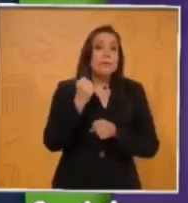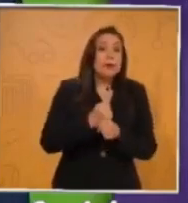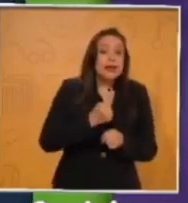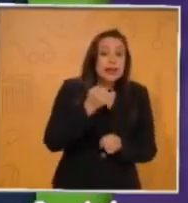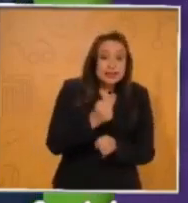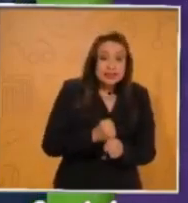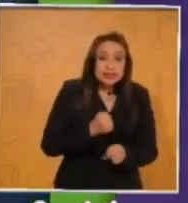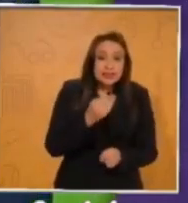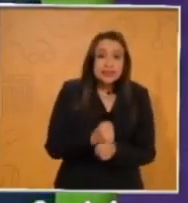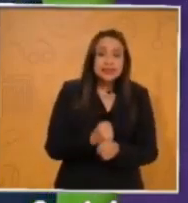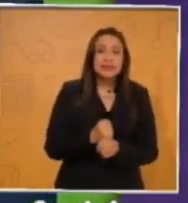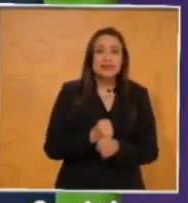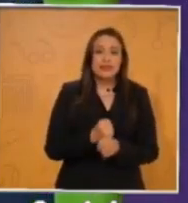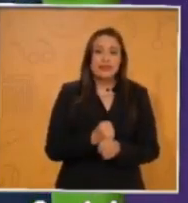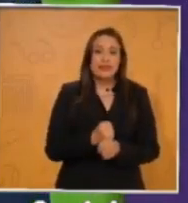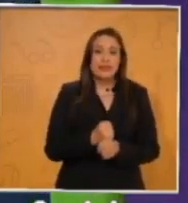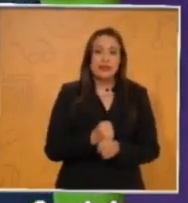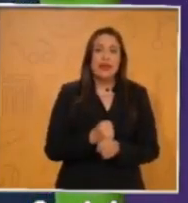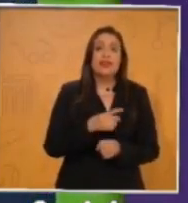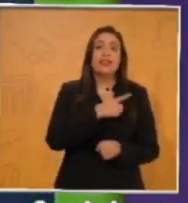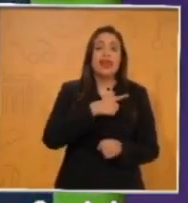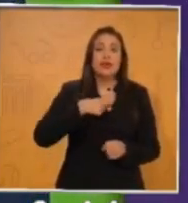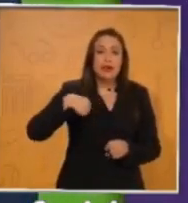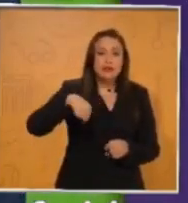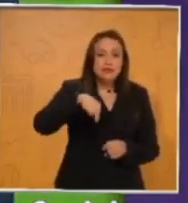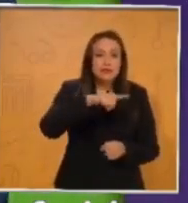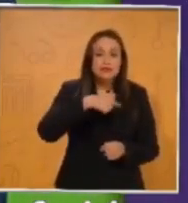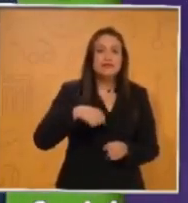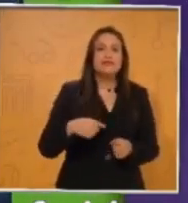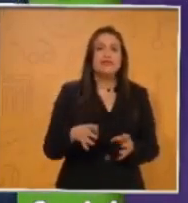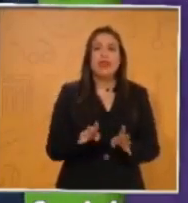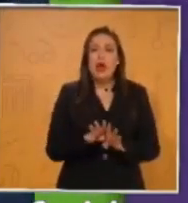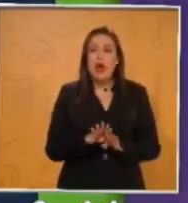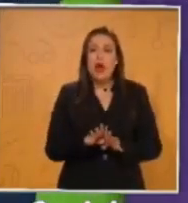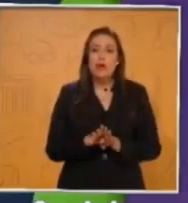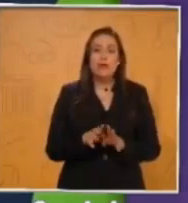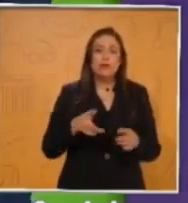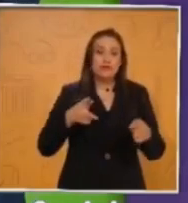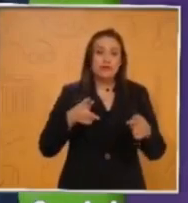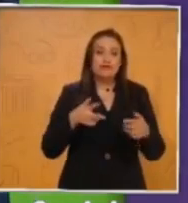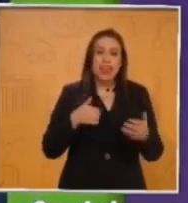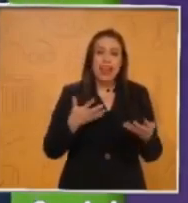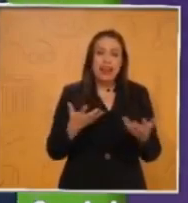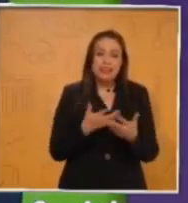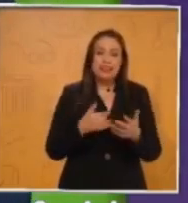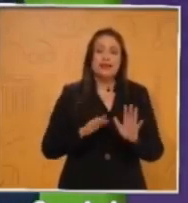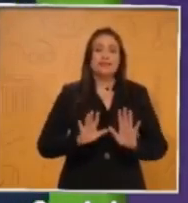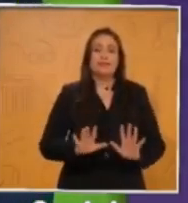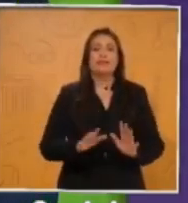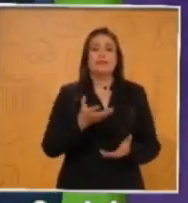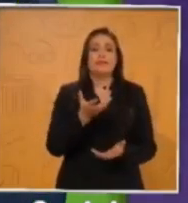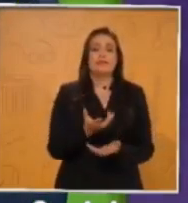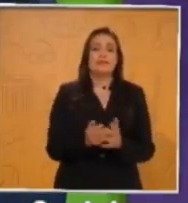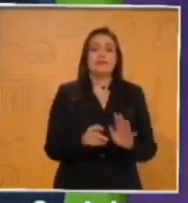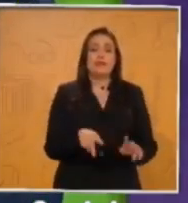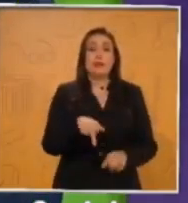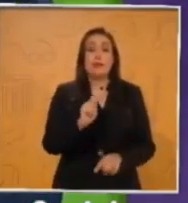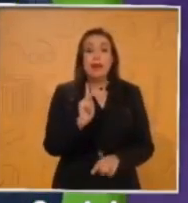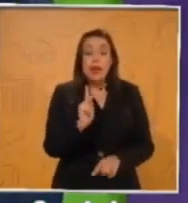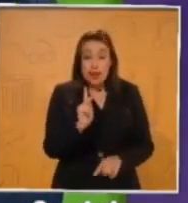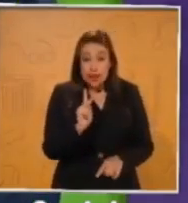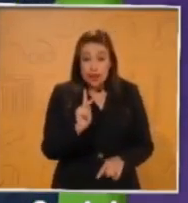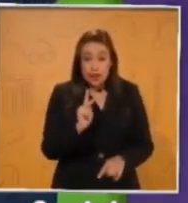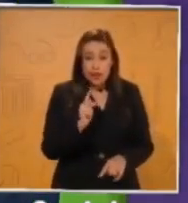practice. Now we are going to make a break, a physical activity one more time. But